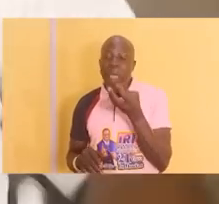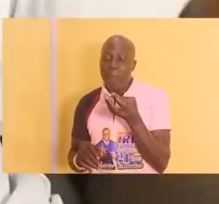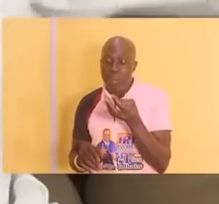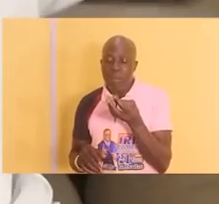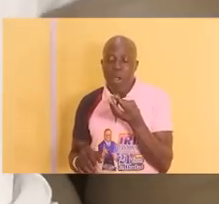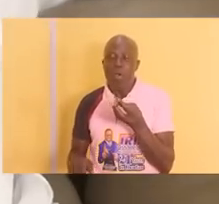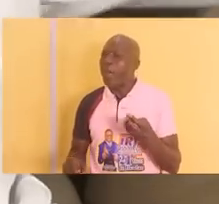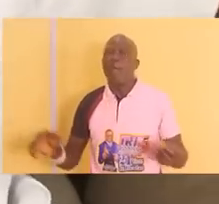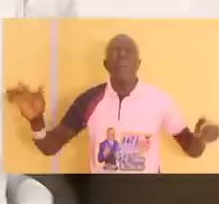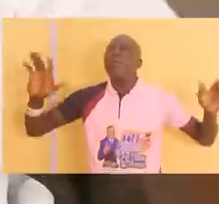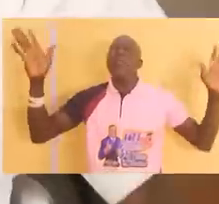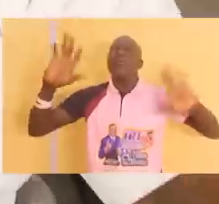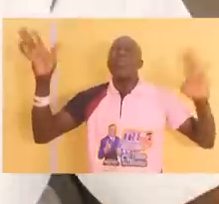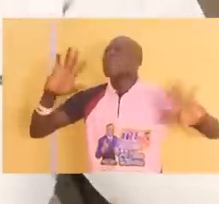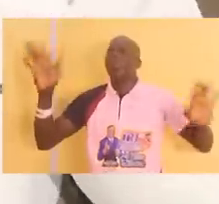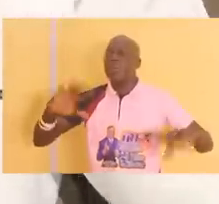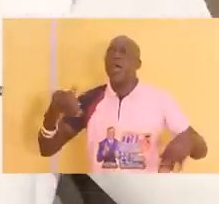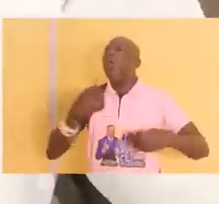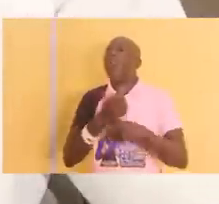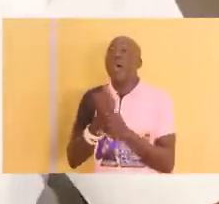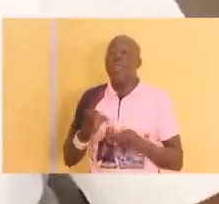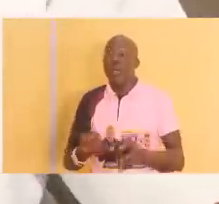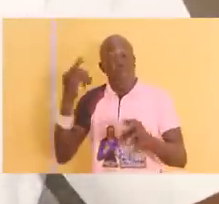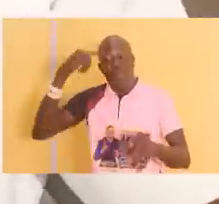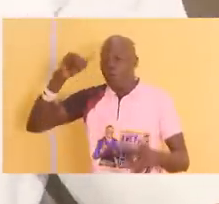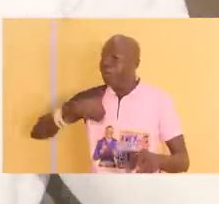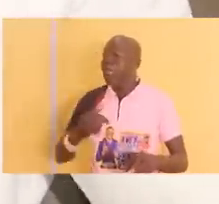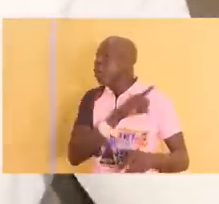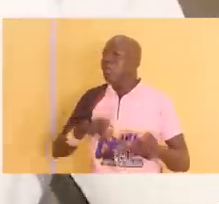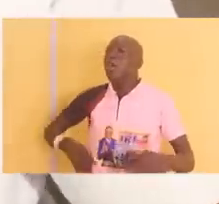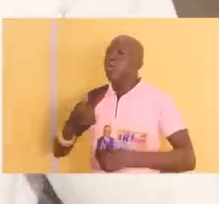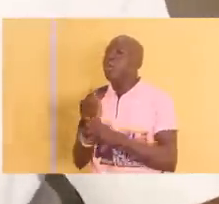Olúkọ Jésù, ẹ rí mi mọ́ ọ̀la. Alábìnrin tó kọ́ sórí ọ̀la.